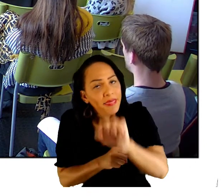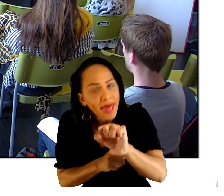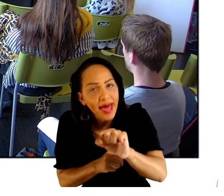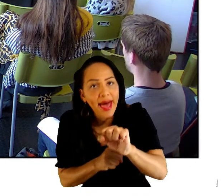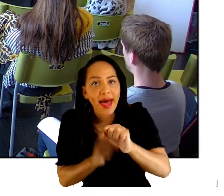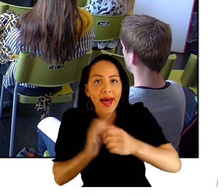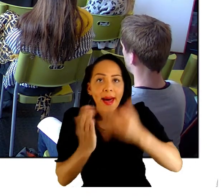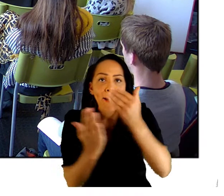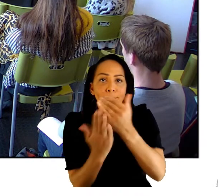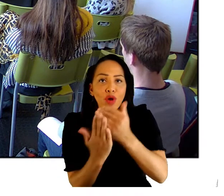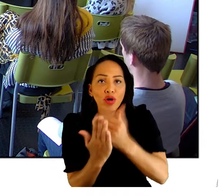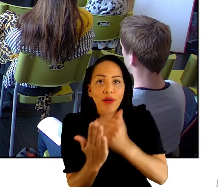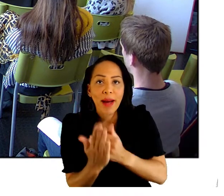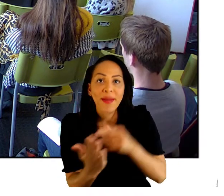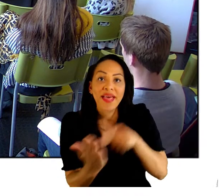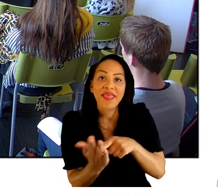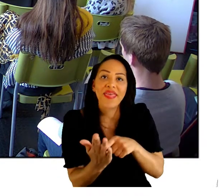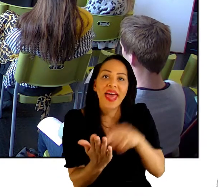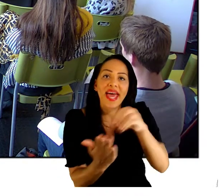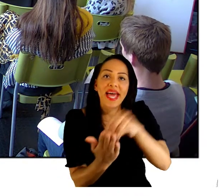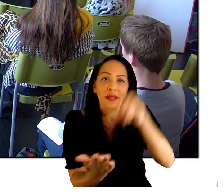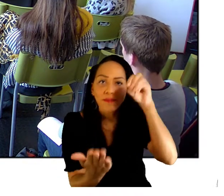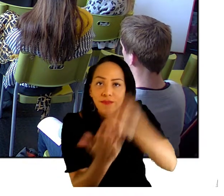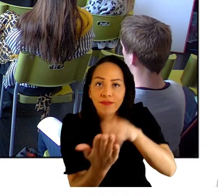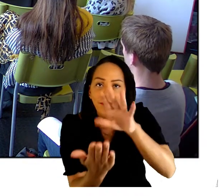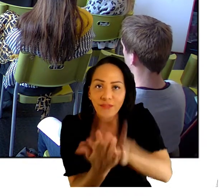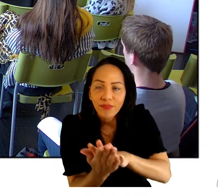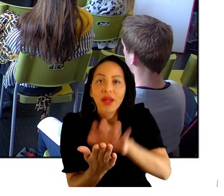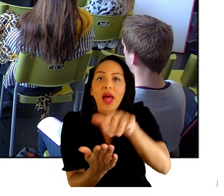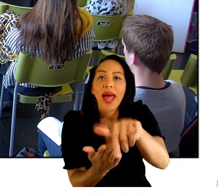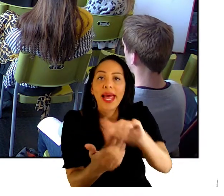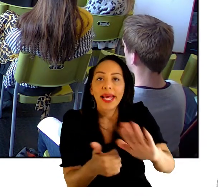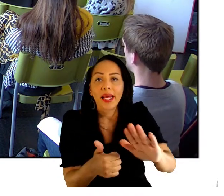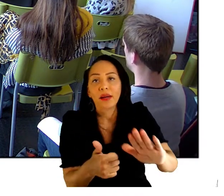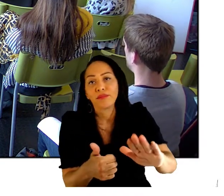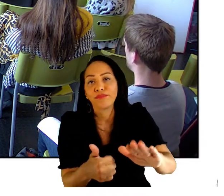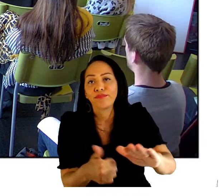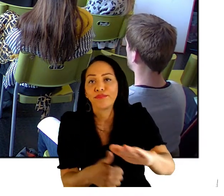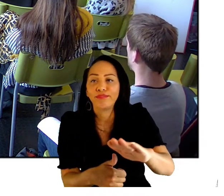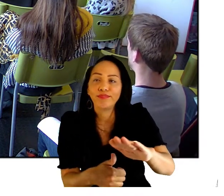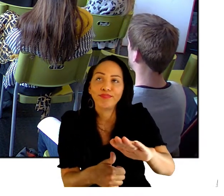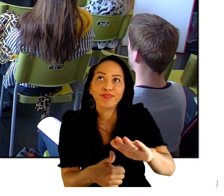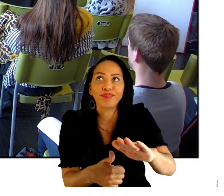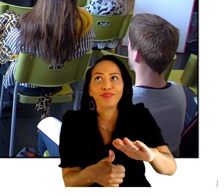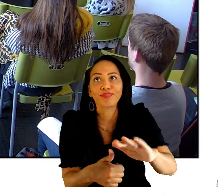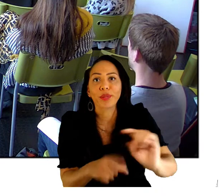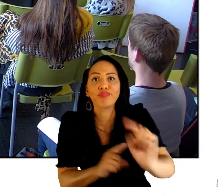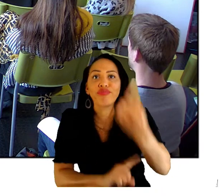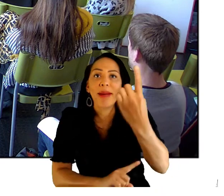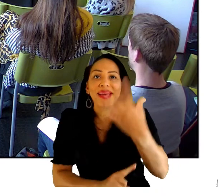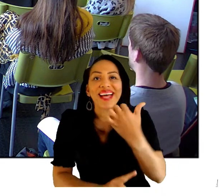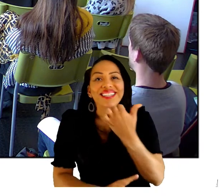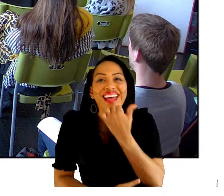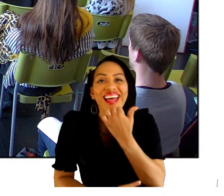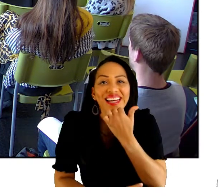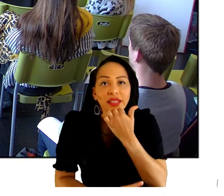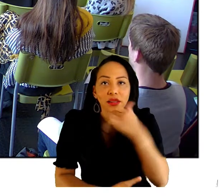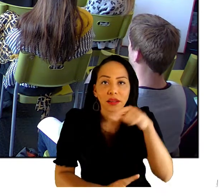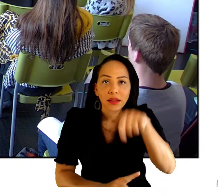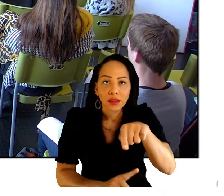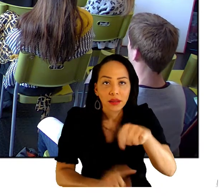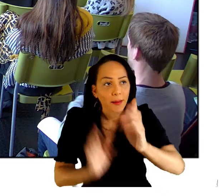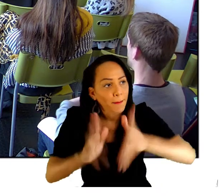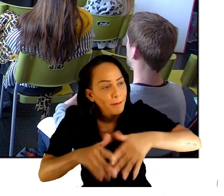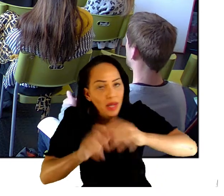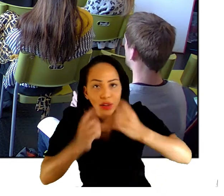premiere date, sort of a label on the show as it's got to be ready. And then this was it was 2 years until the premiere